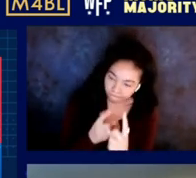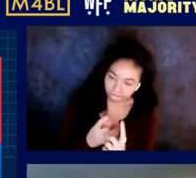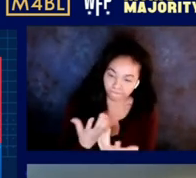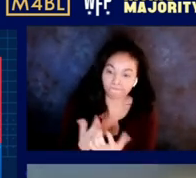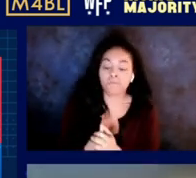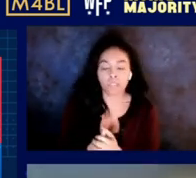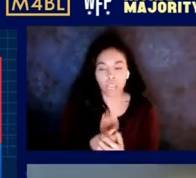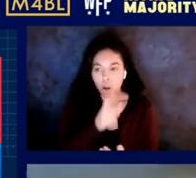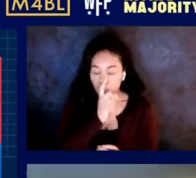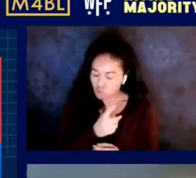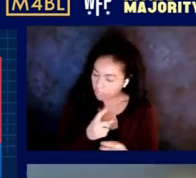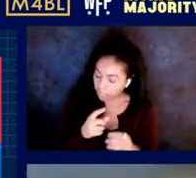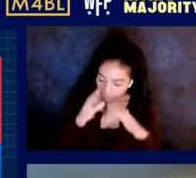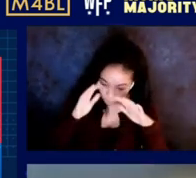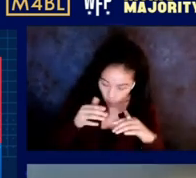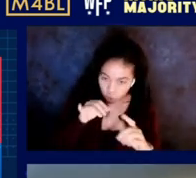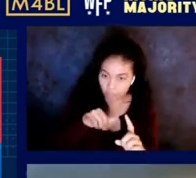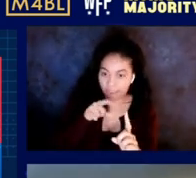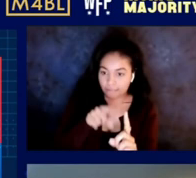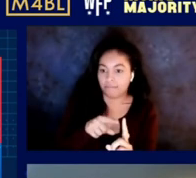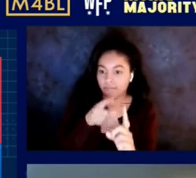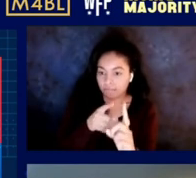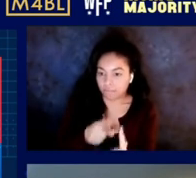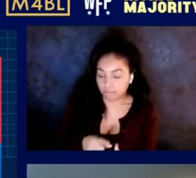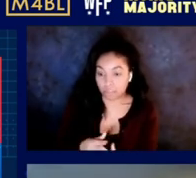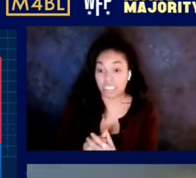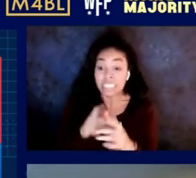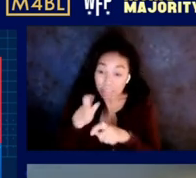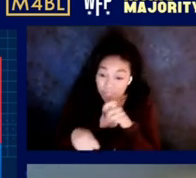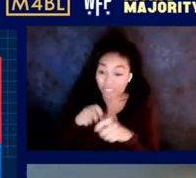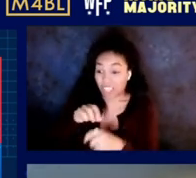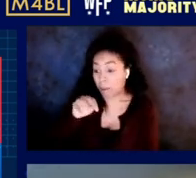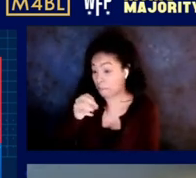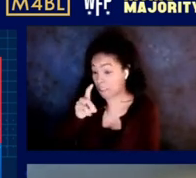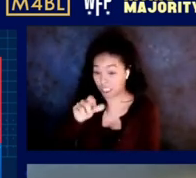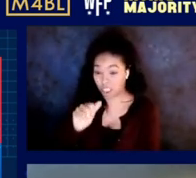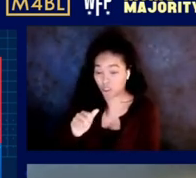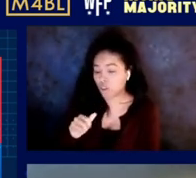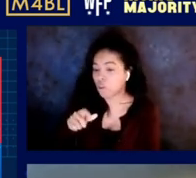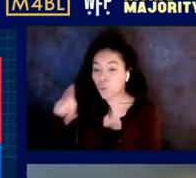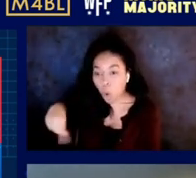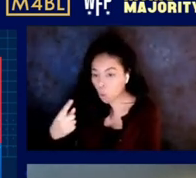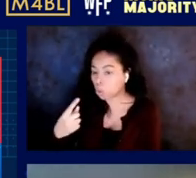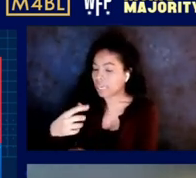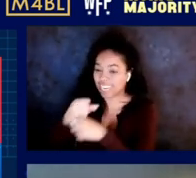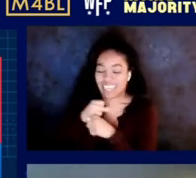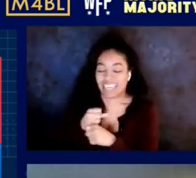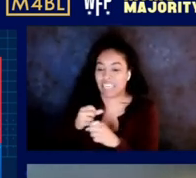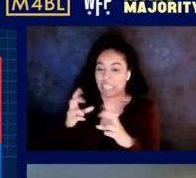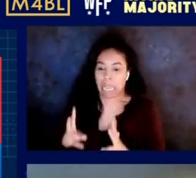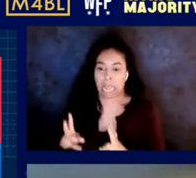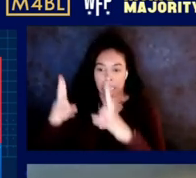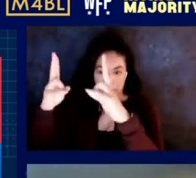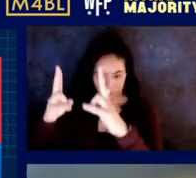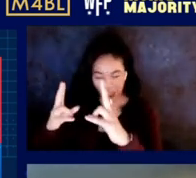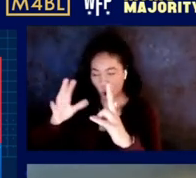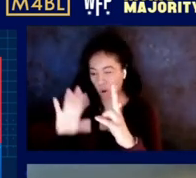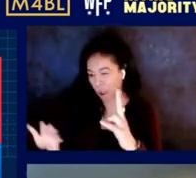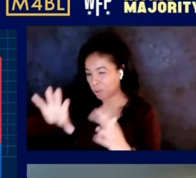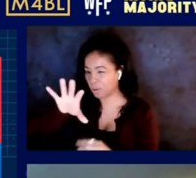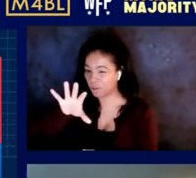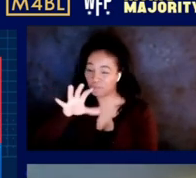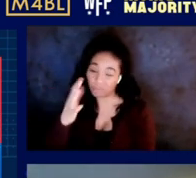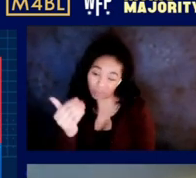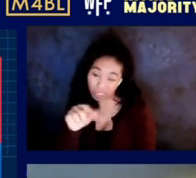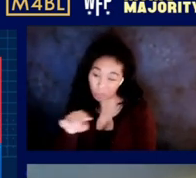on saying that because, especially in the media, you're only going to get a soundbite, right? You're only going to get 15 to 30 seconds in. So you want to make sure